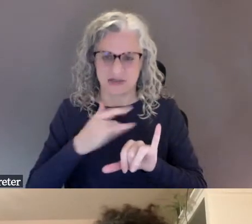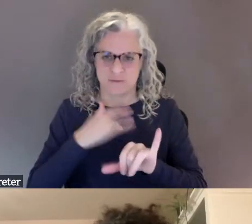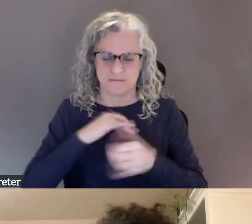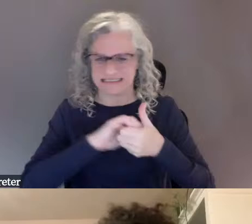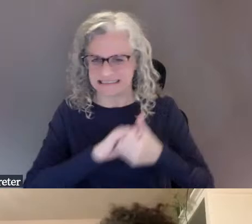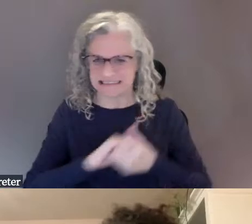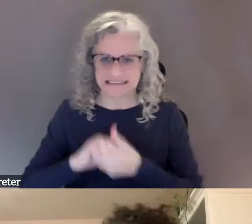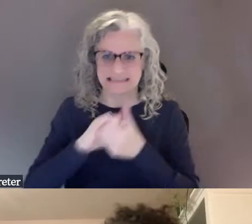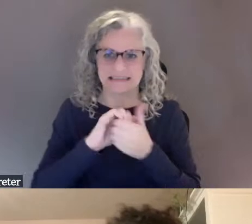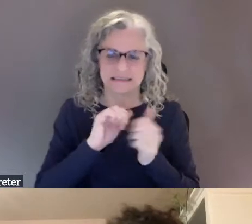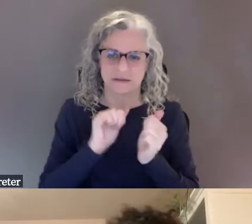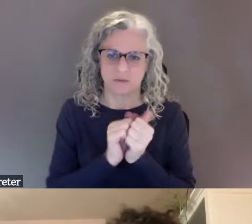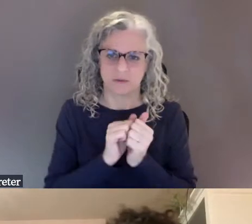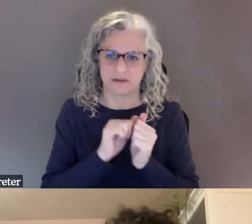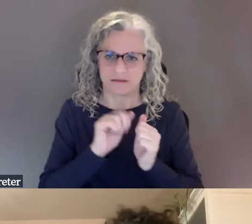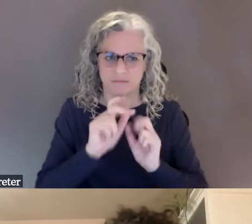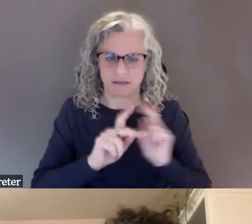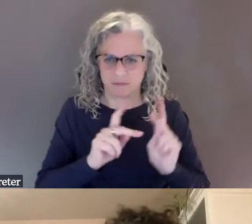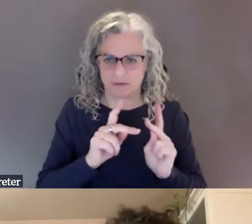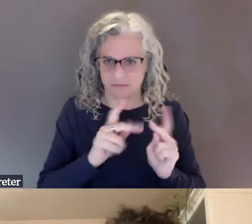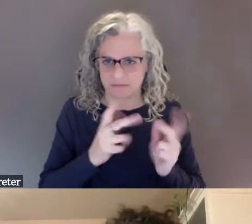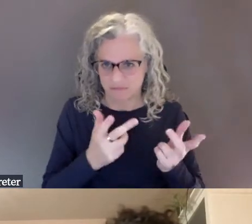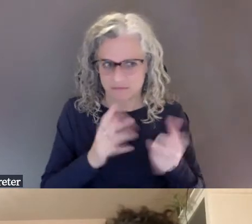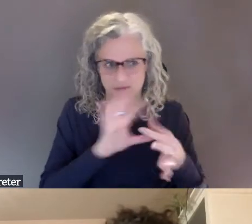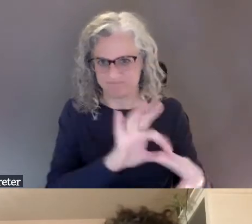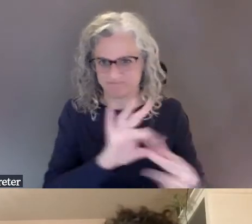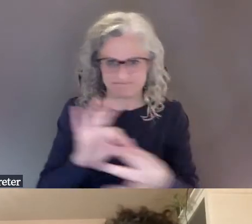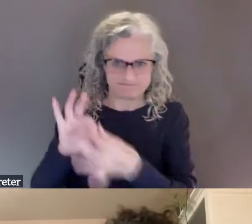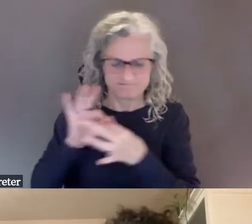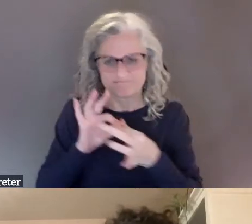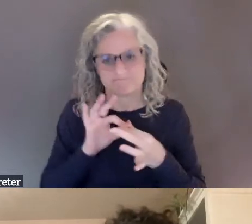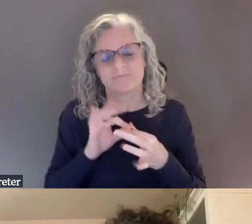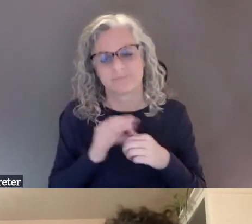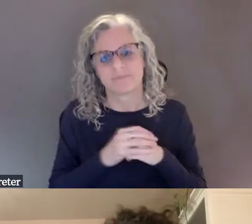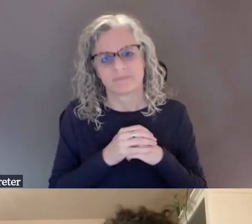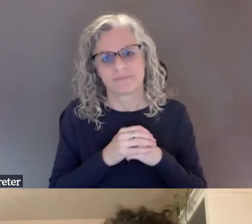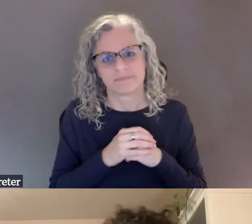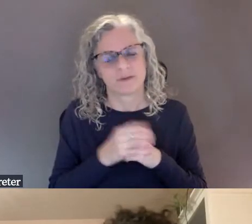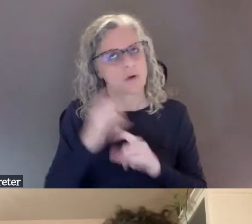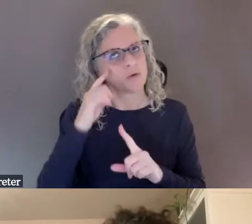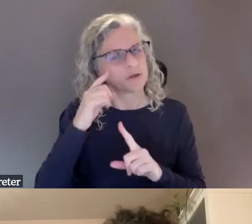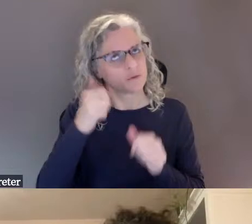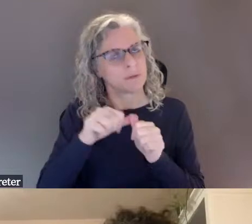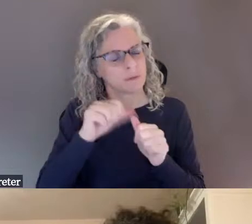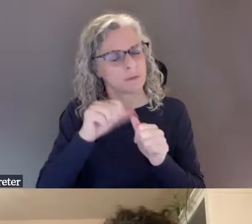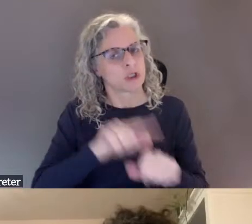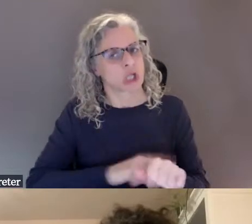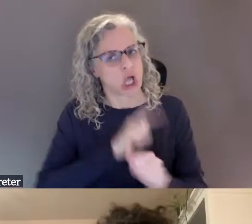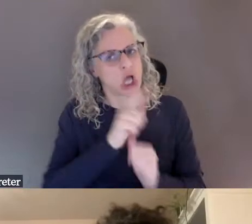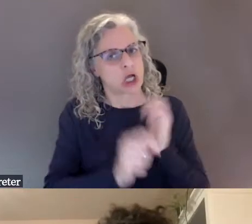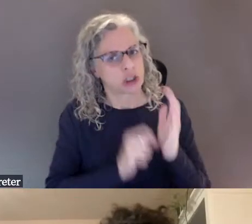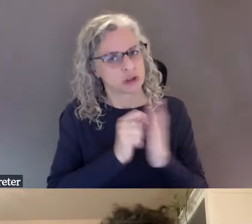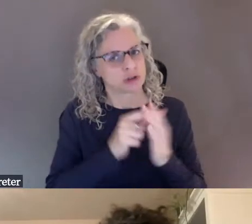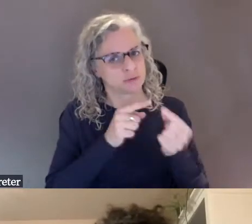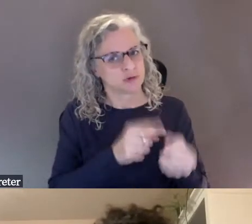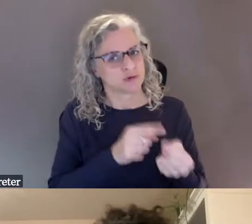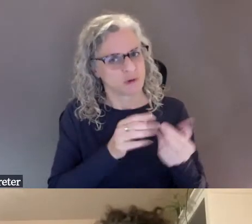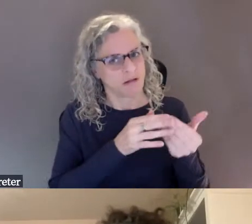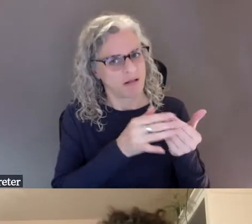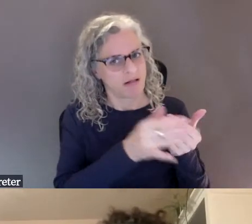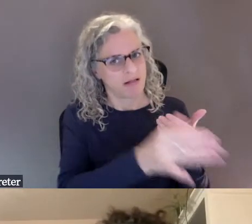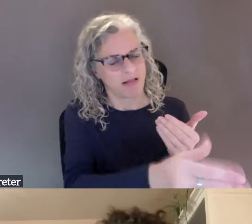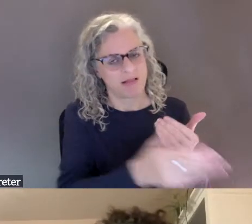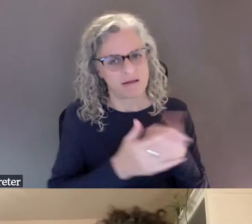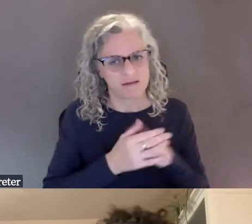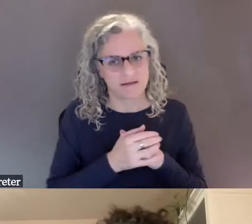to foster that. And so just, yeah, really keeping that long-term struggle in mind. Like for us, I think we're lucky if we